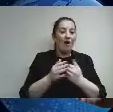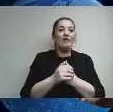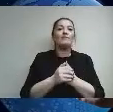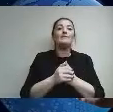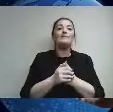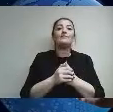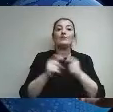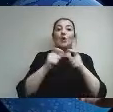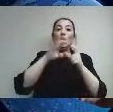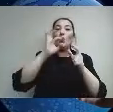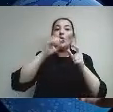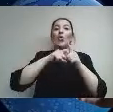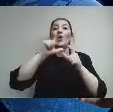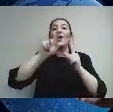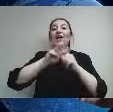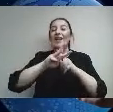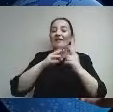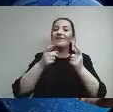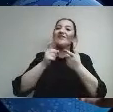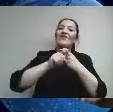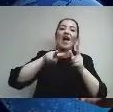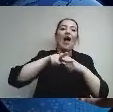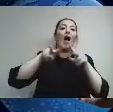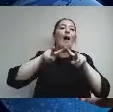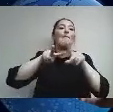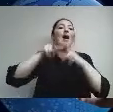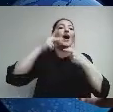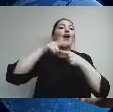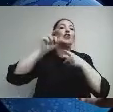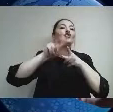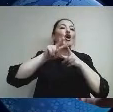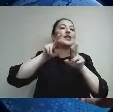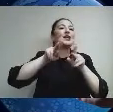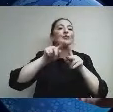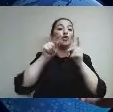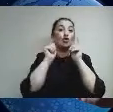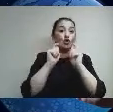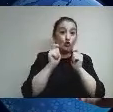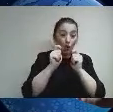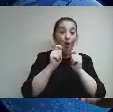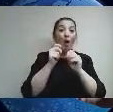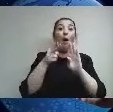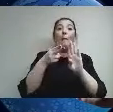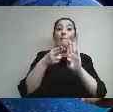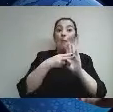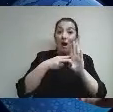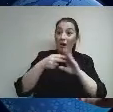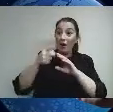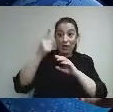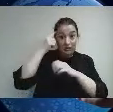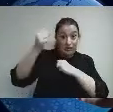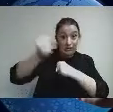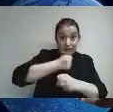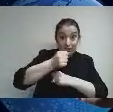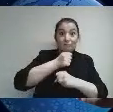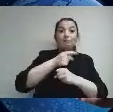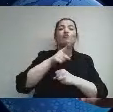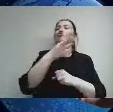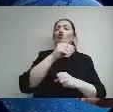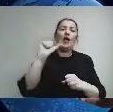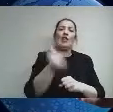It is important that we convince global brands like Google and Amazon because these brands